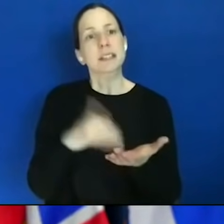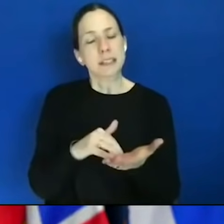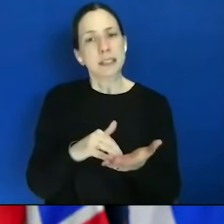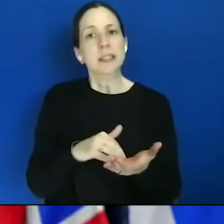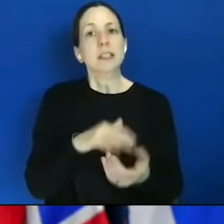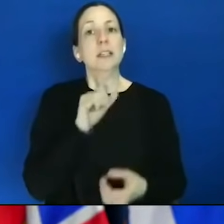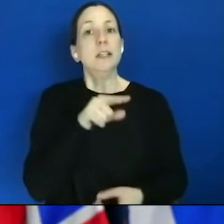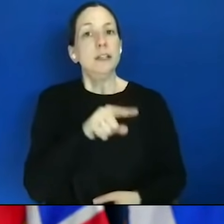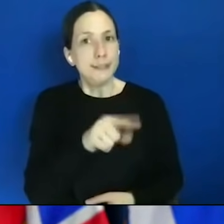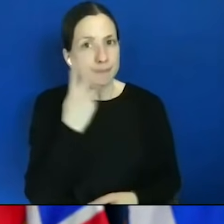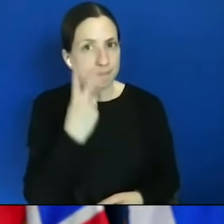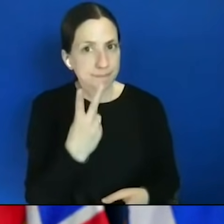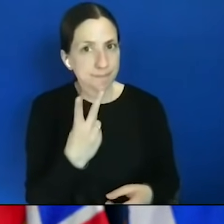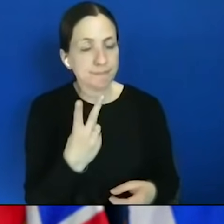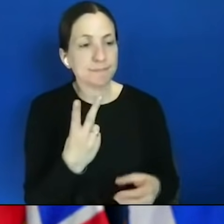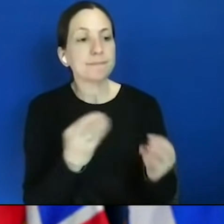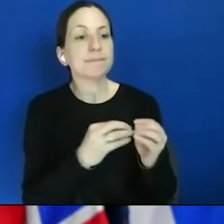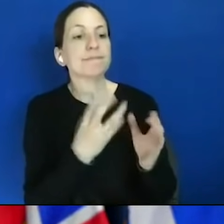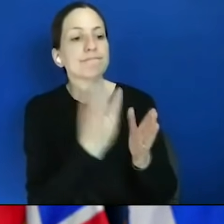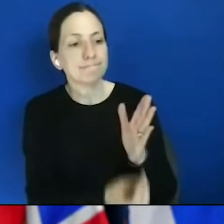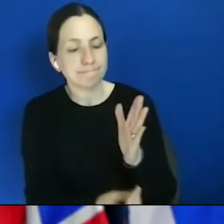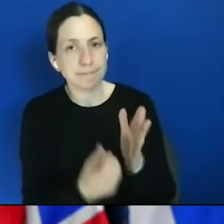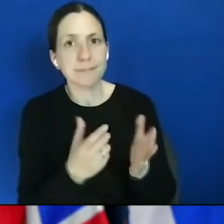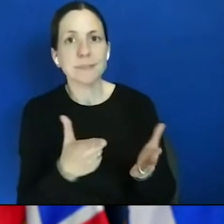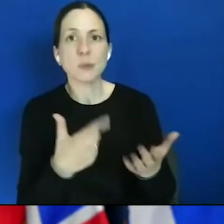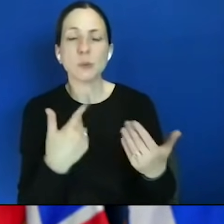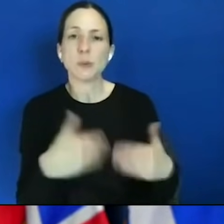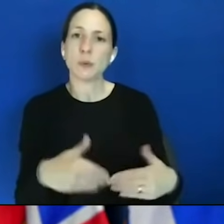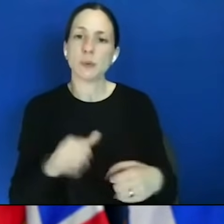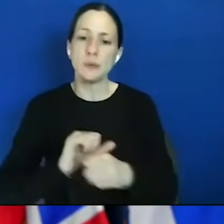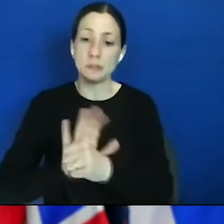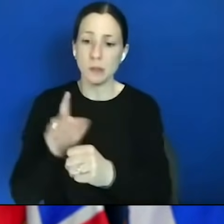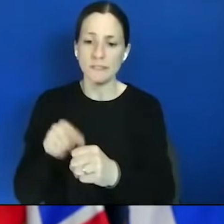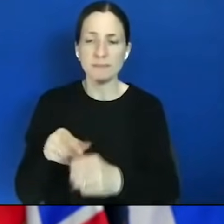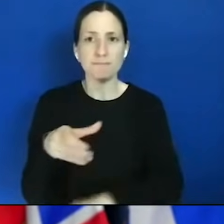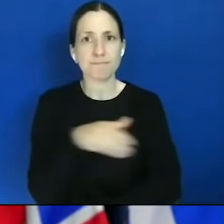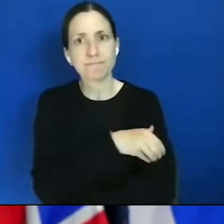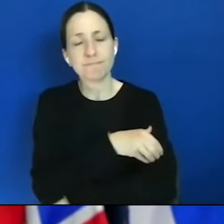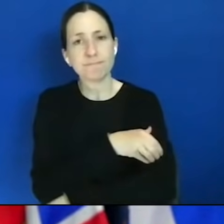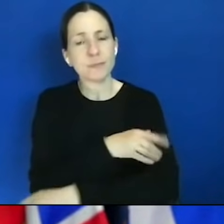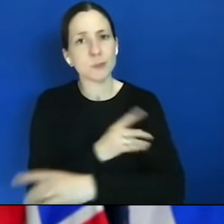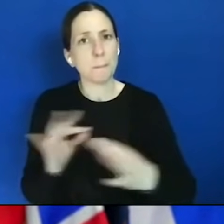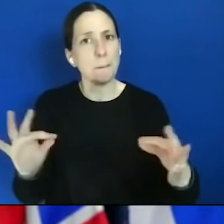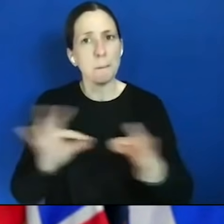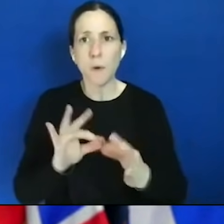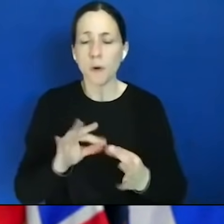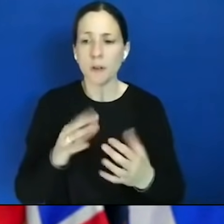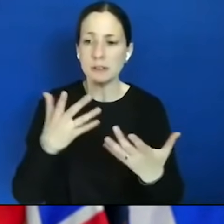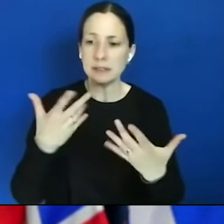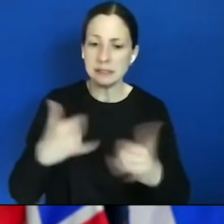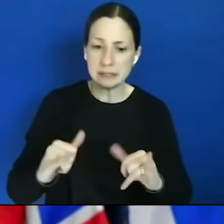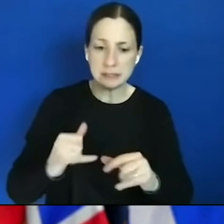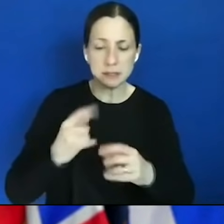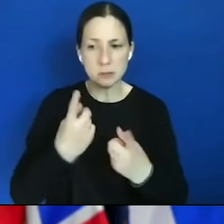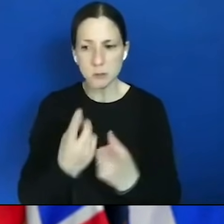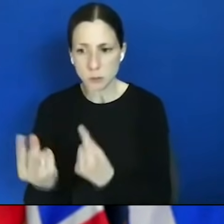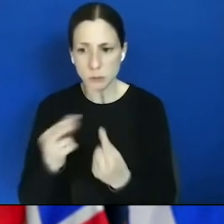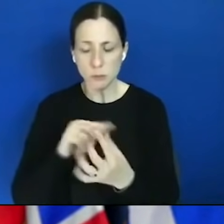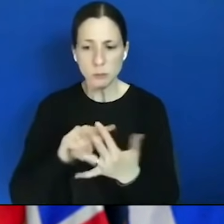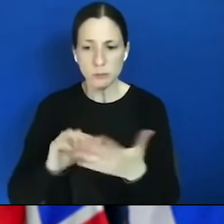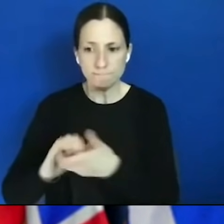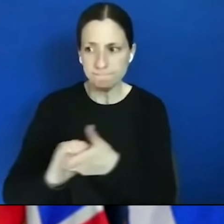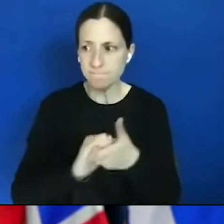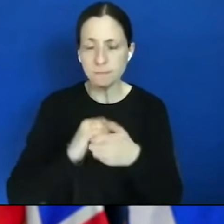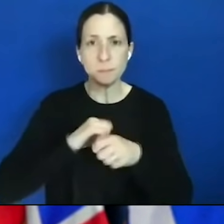and the power of the COVID-19 virus and why we have to continue to take actions together to protect one another. But it also reminds